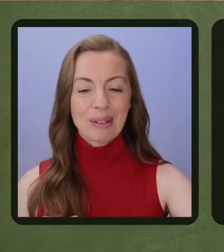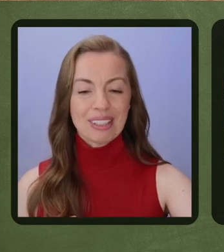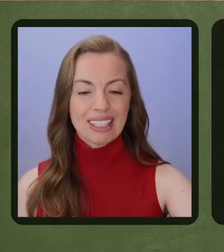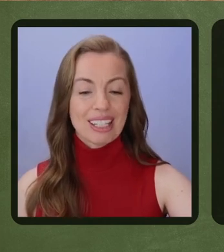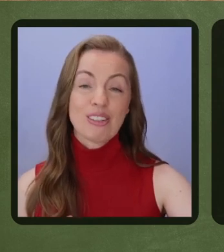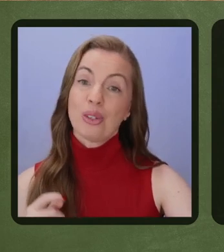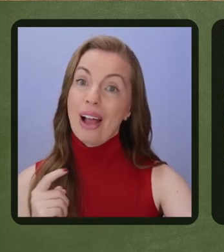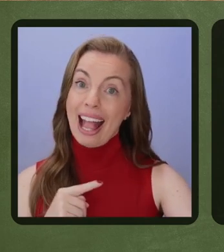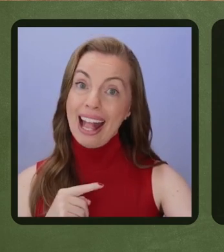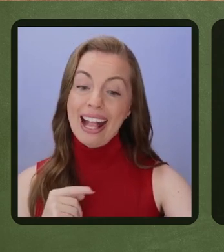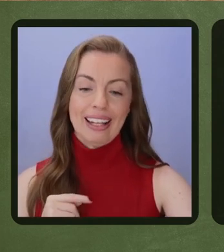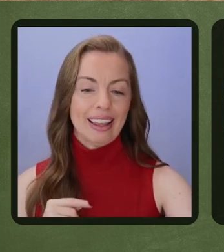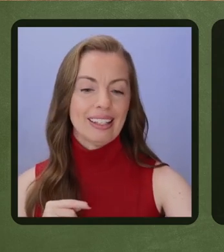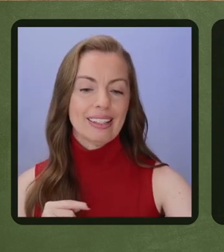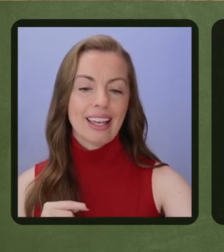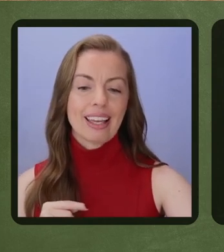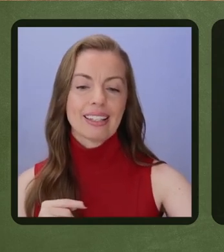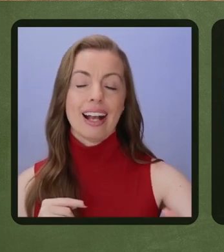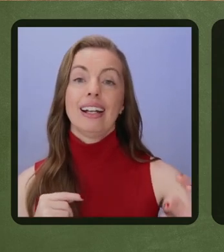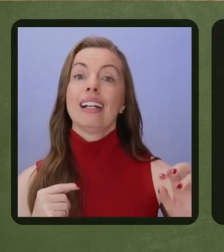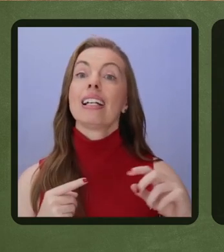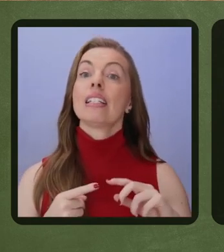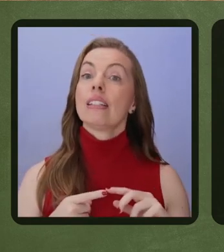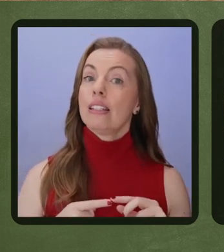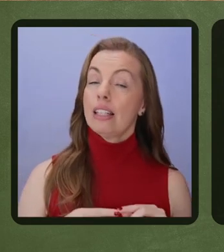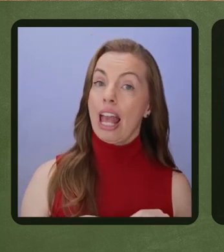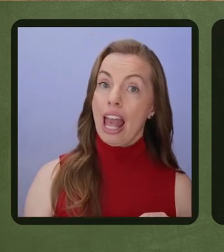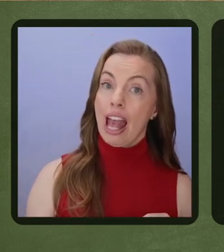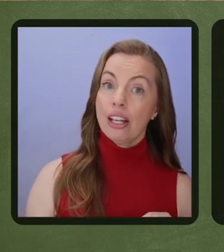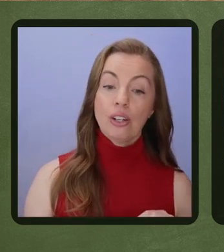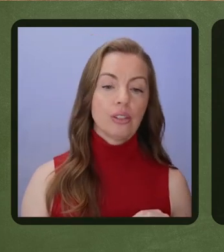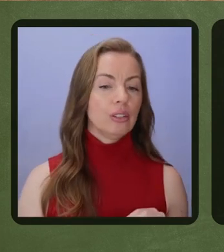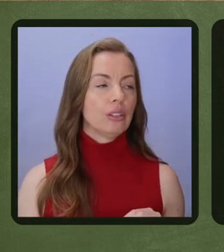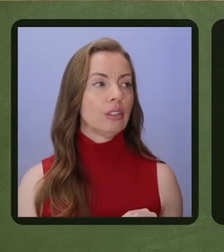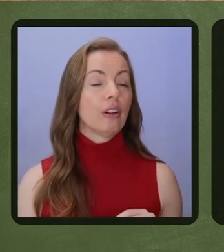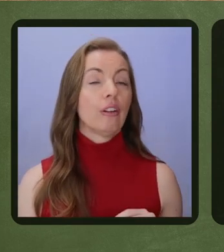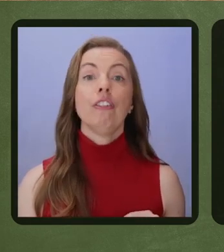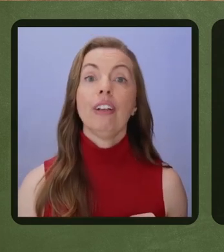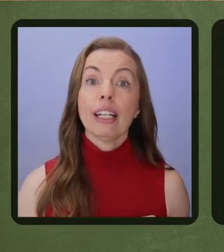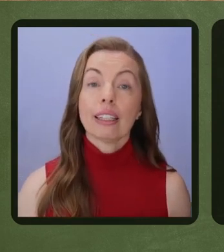So, some alternatives to é in this case are sério?